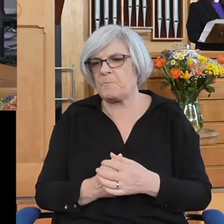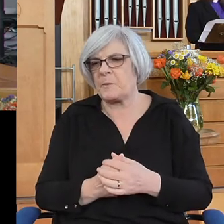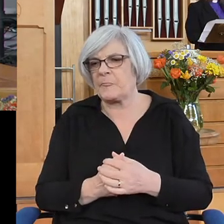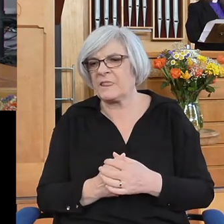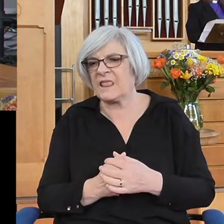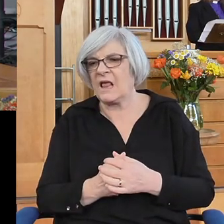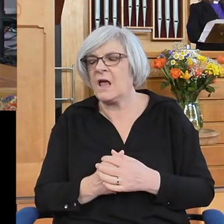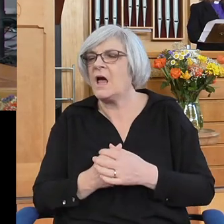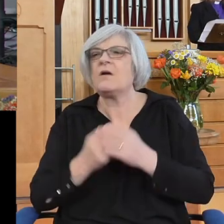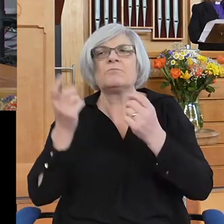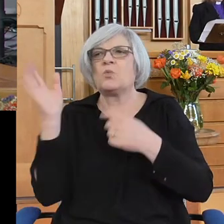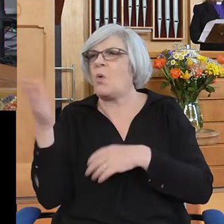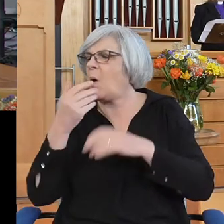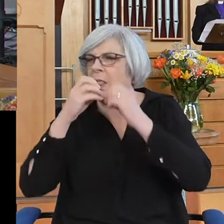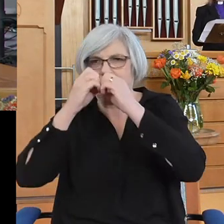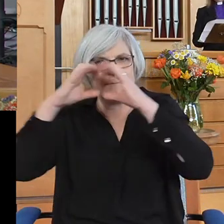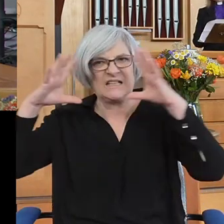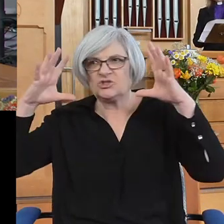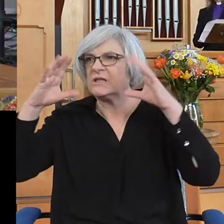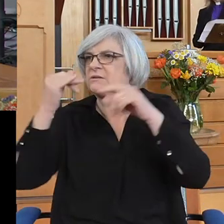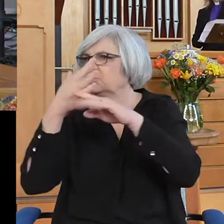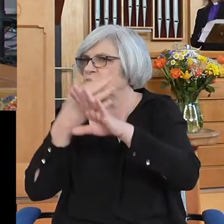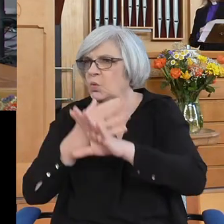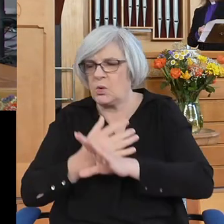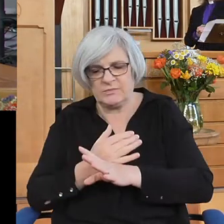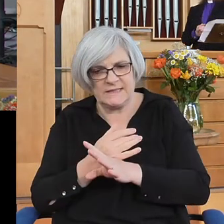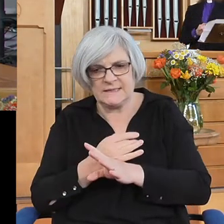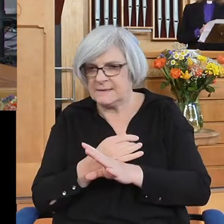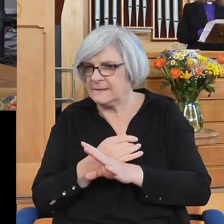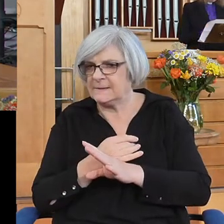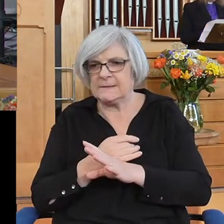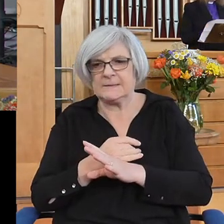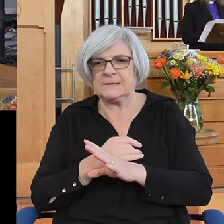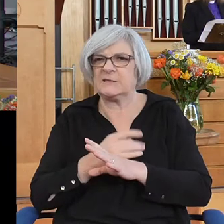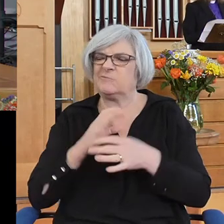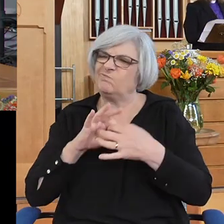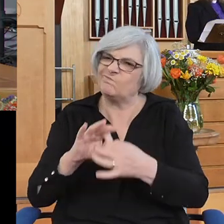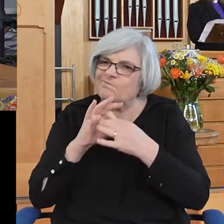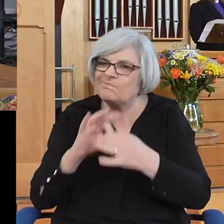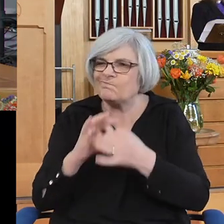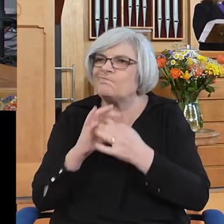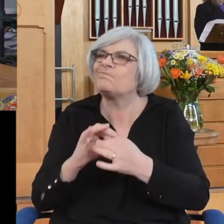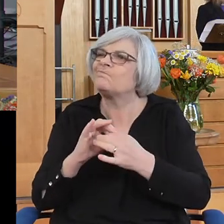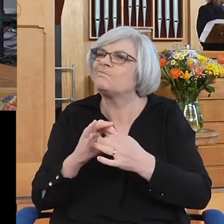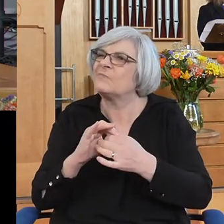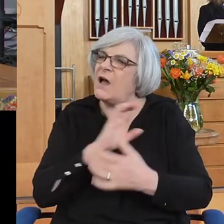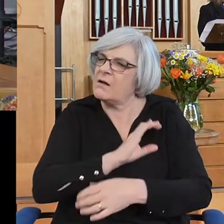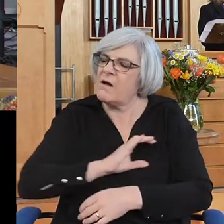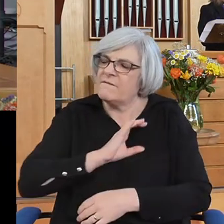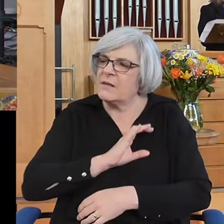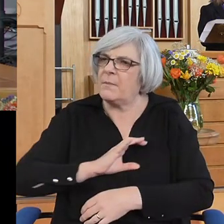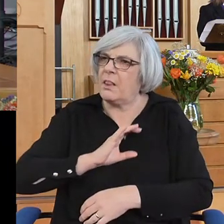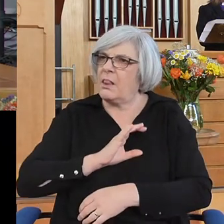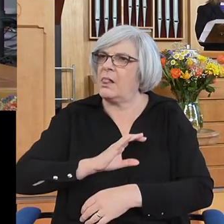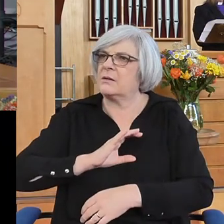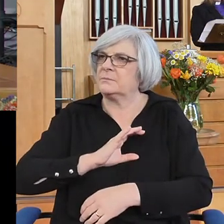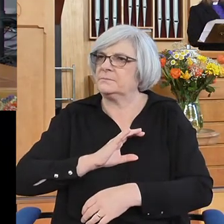Not all pictures or stories or associations are so comfortable, though.